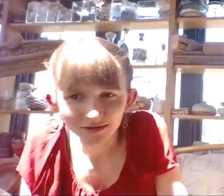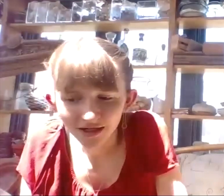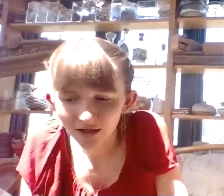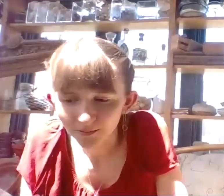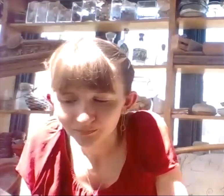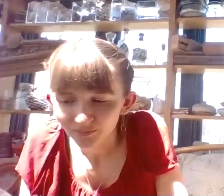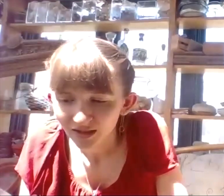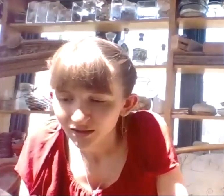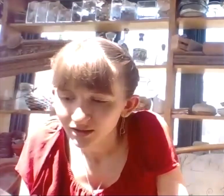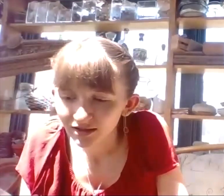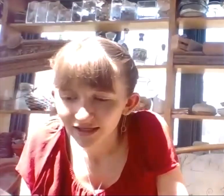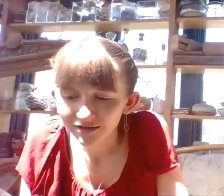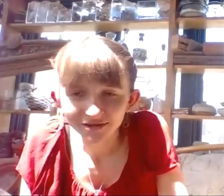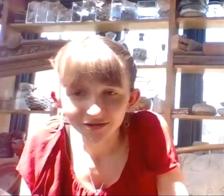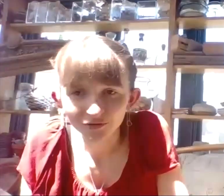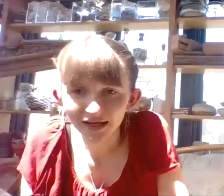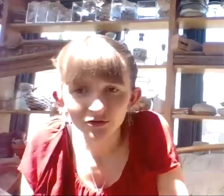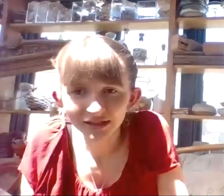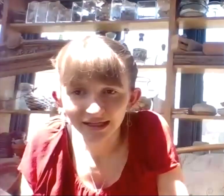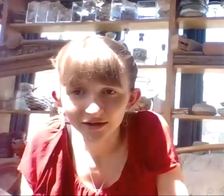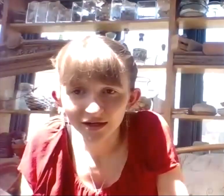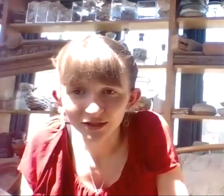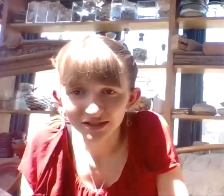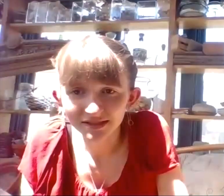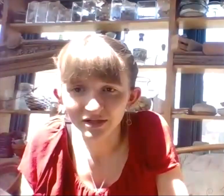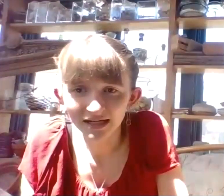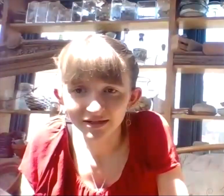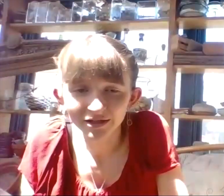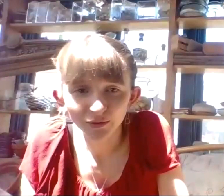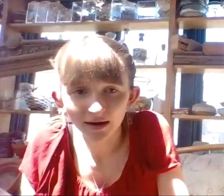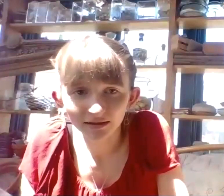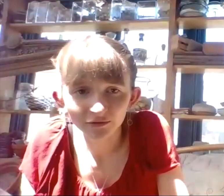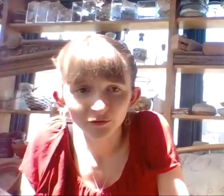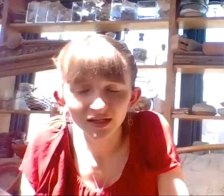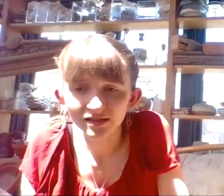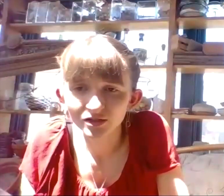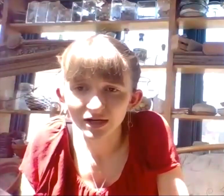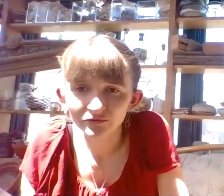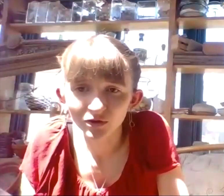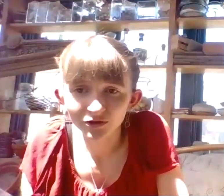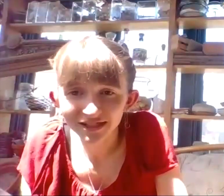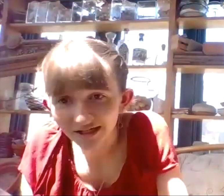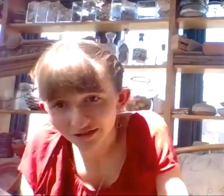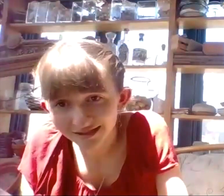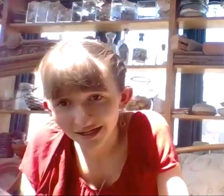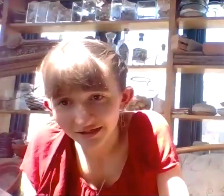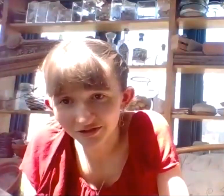world. Again, so the Hell Creek area, which is in Montana near where I live, is great for